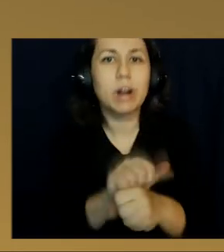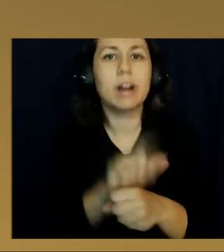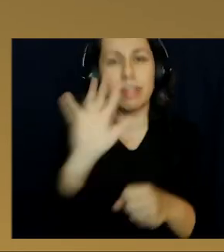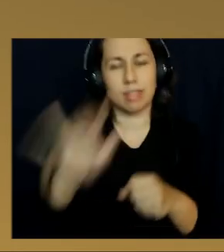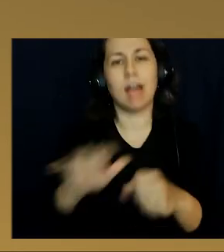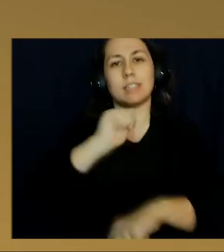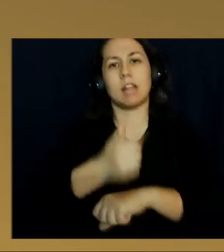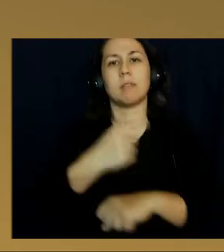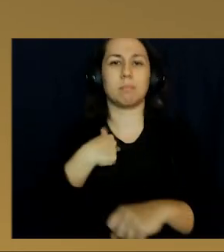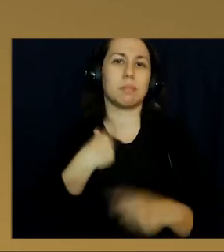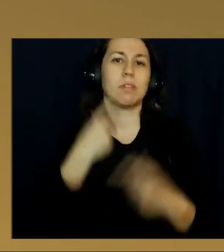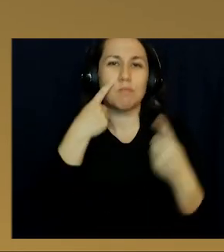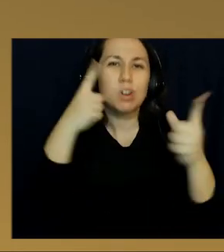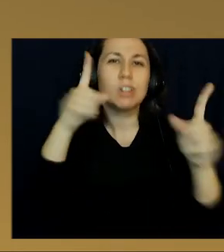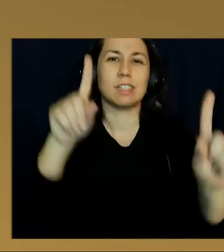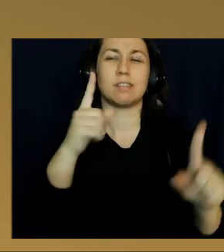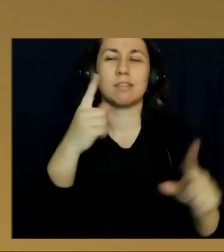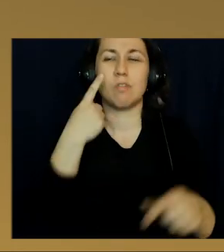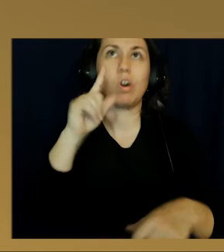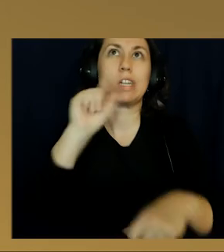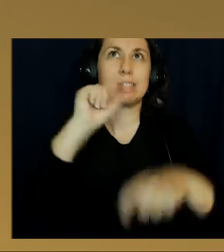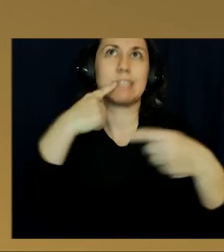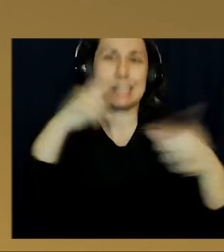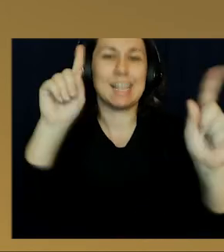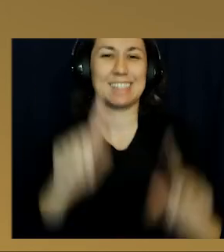forma la base de mi éxito.